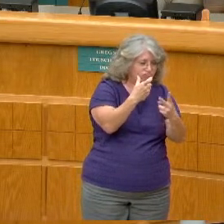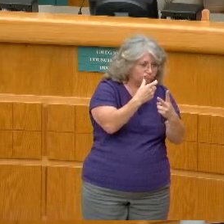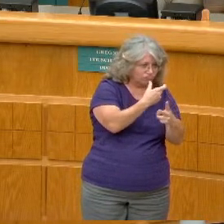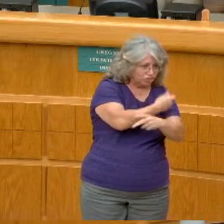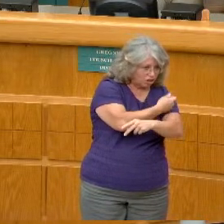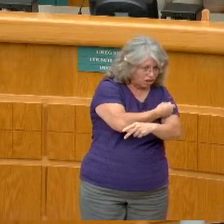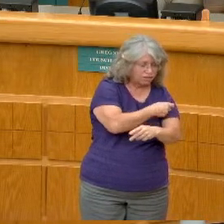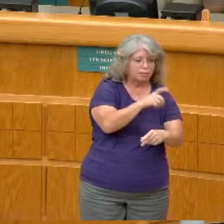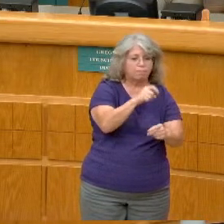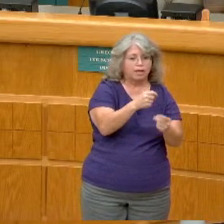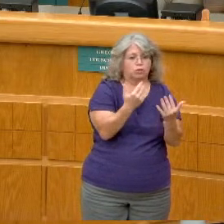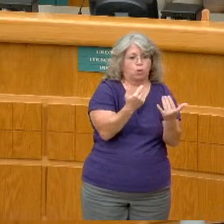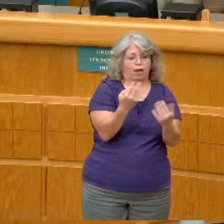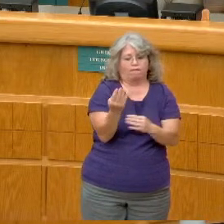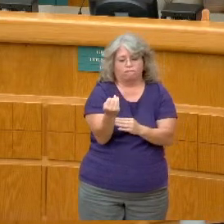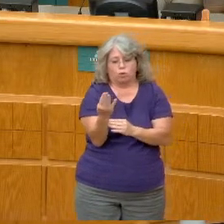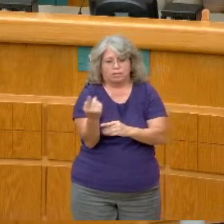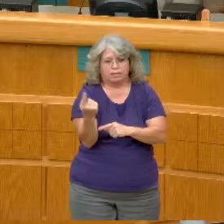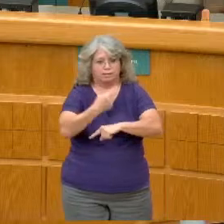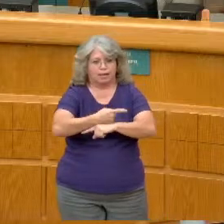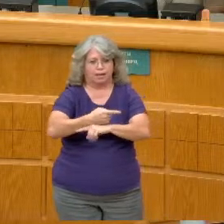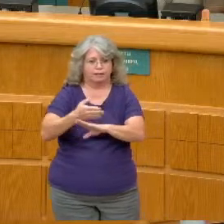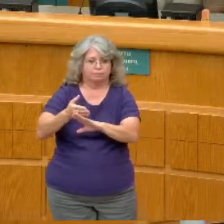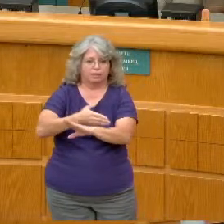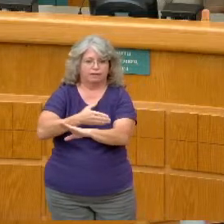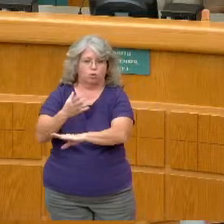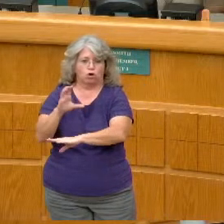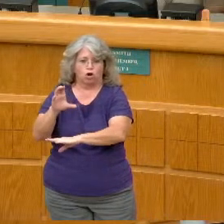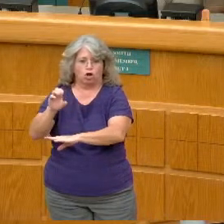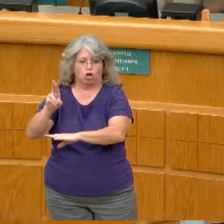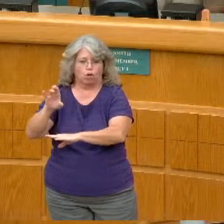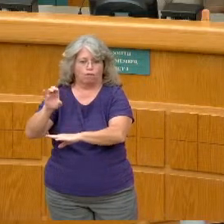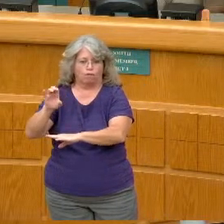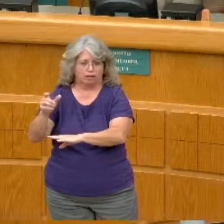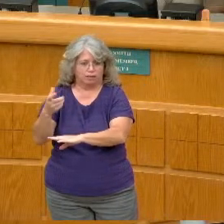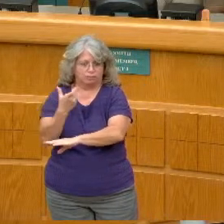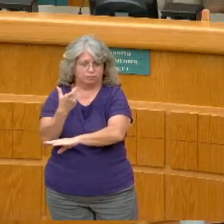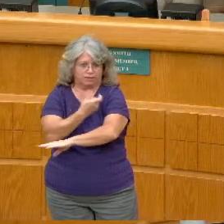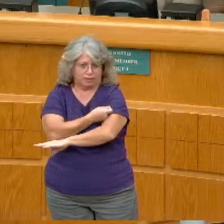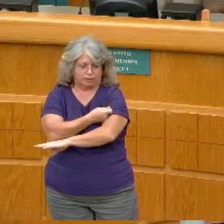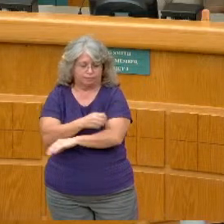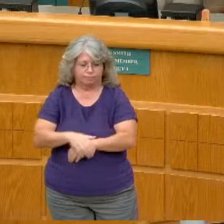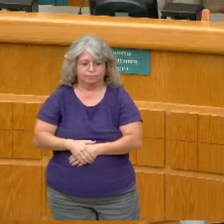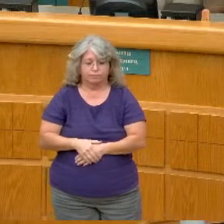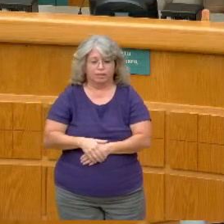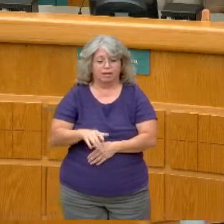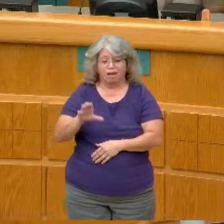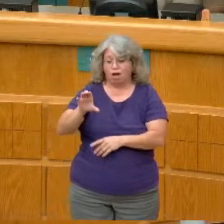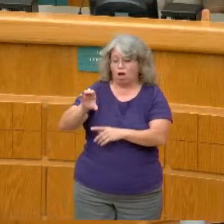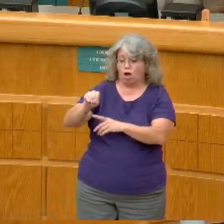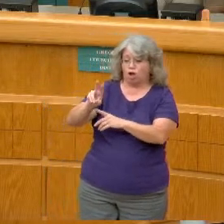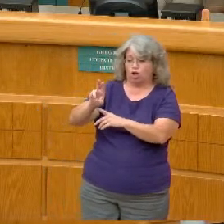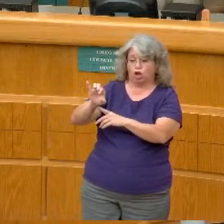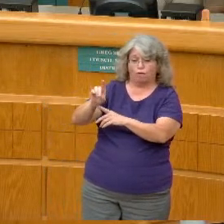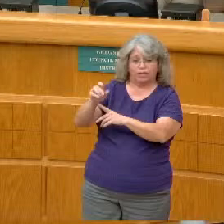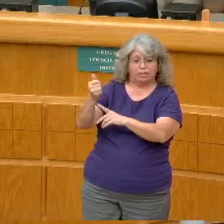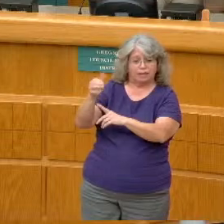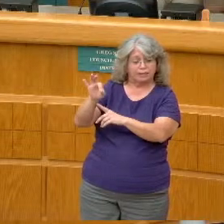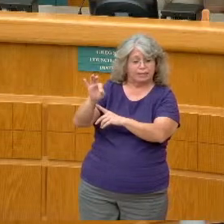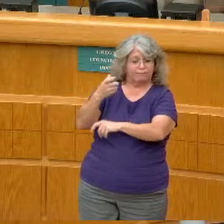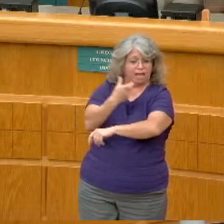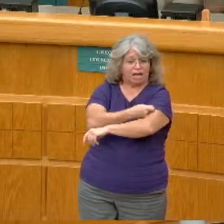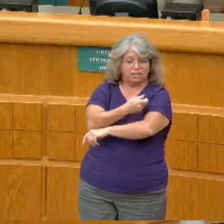vaccine. There is no cost for the COVID vaccine from any provider.